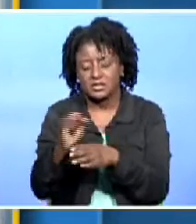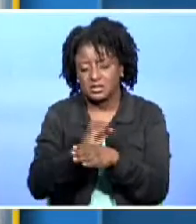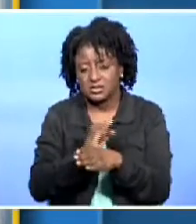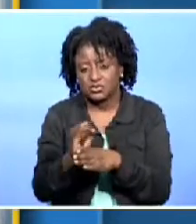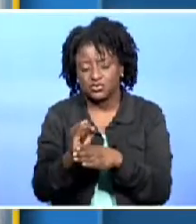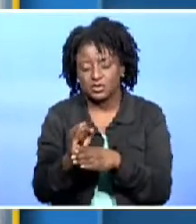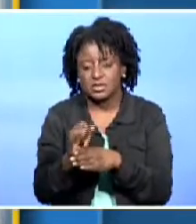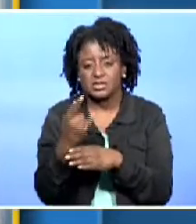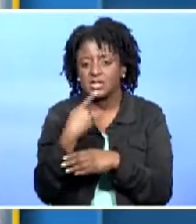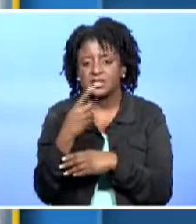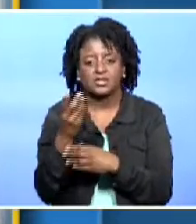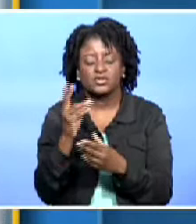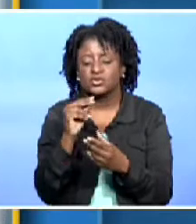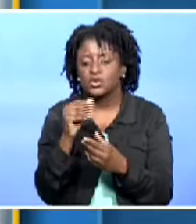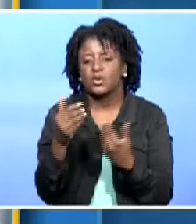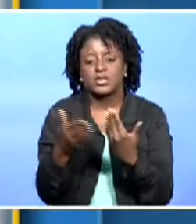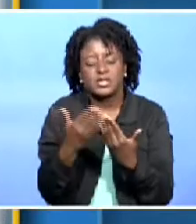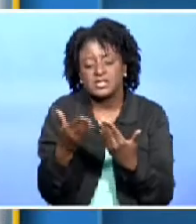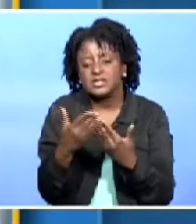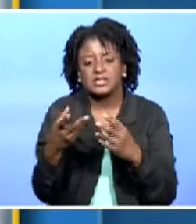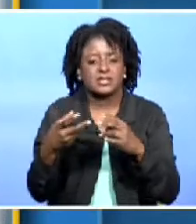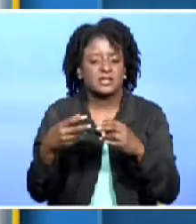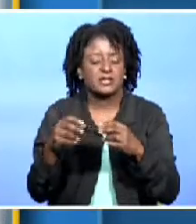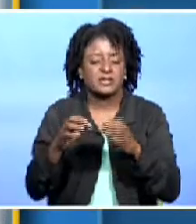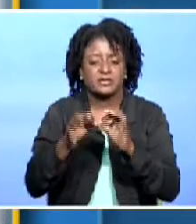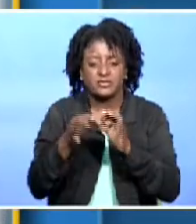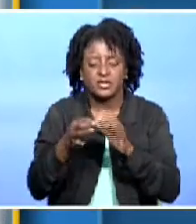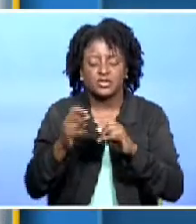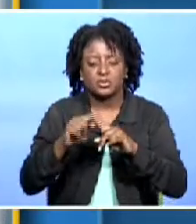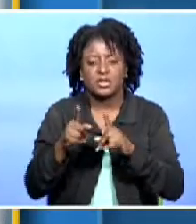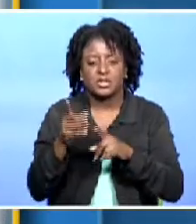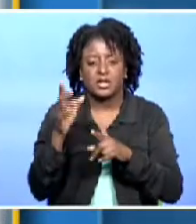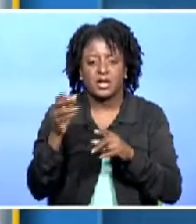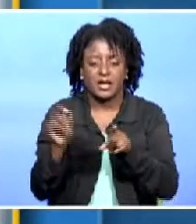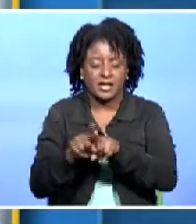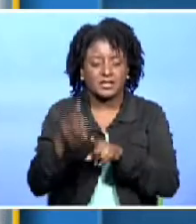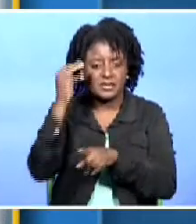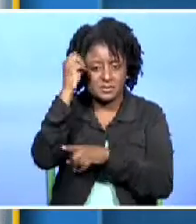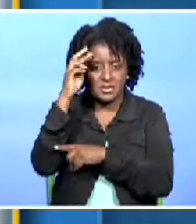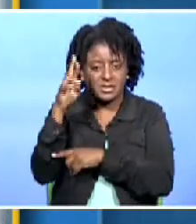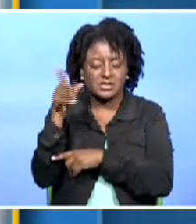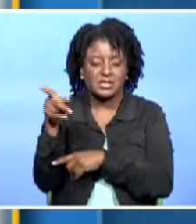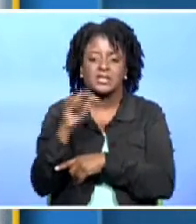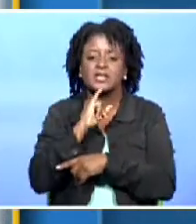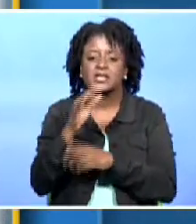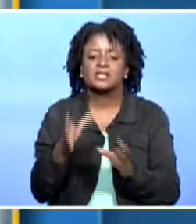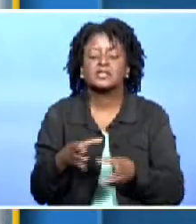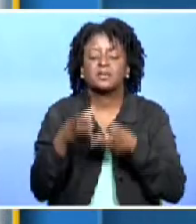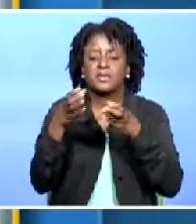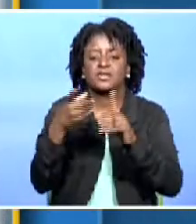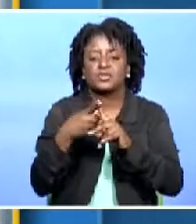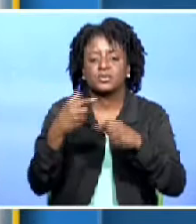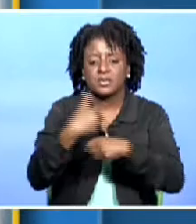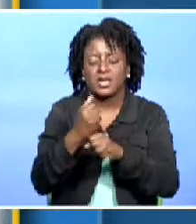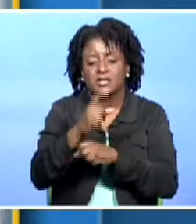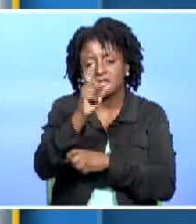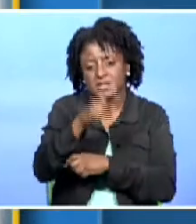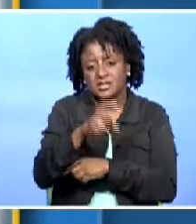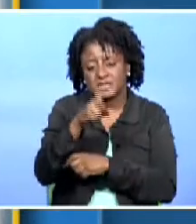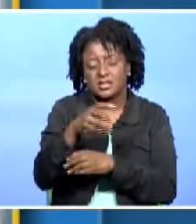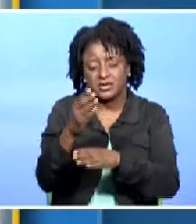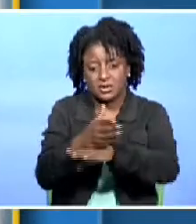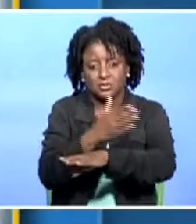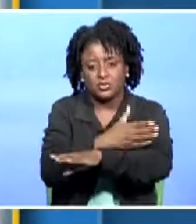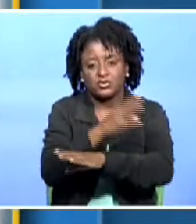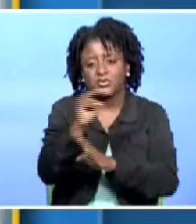the problems, but his ministry remains committed to making the necessary improvements. He outlined one of the plans on tap for the state-run